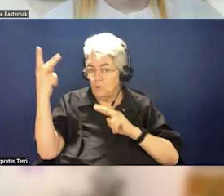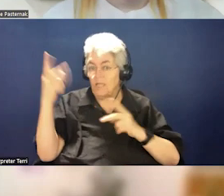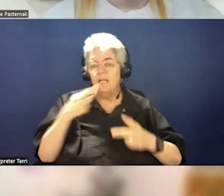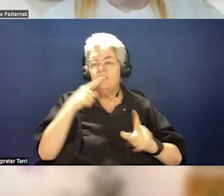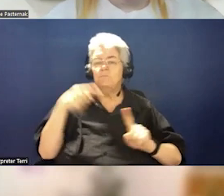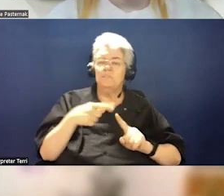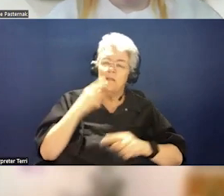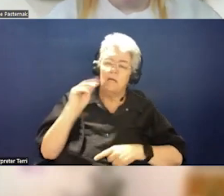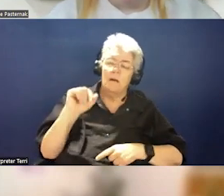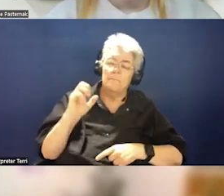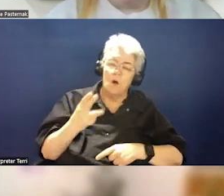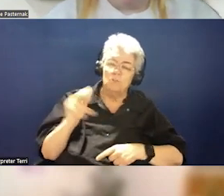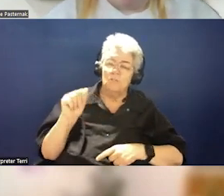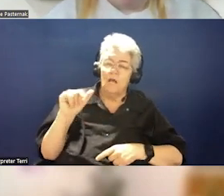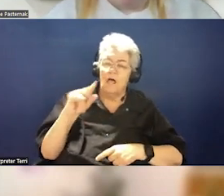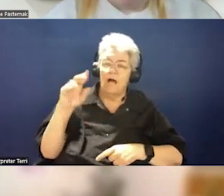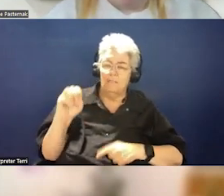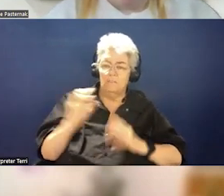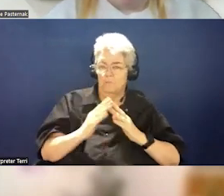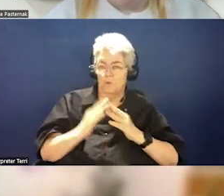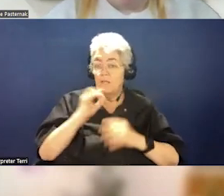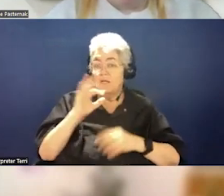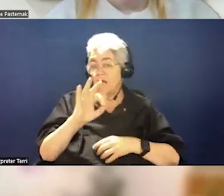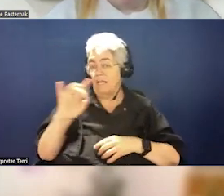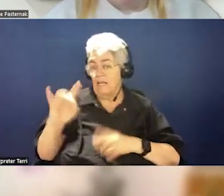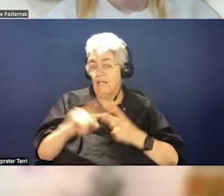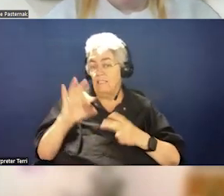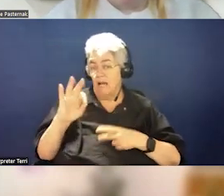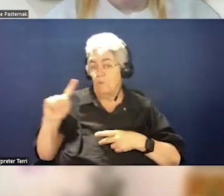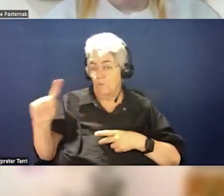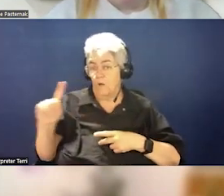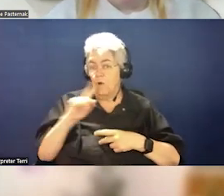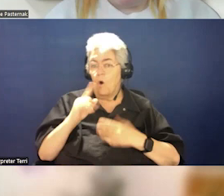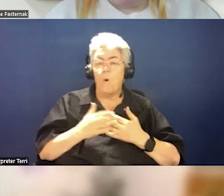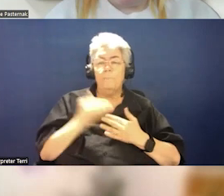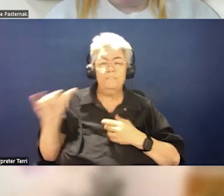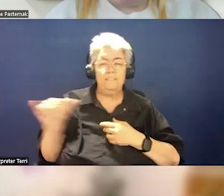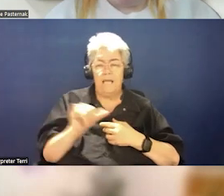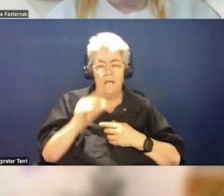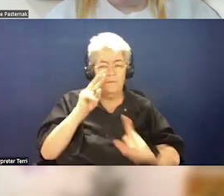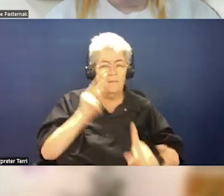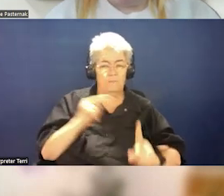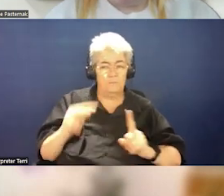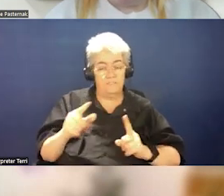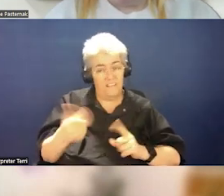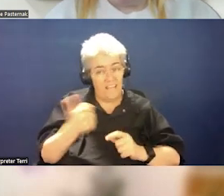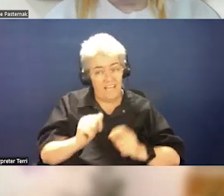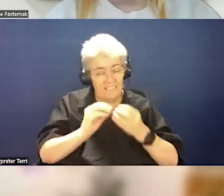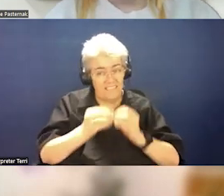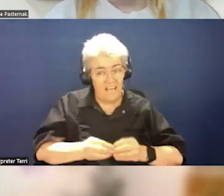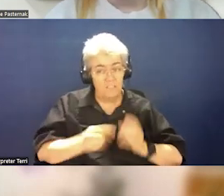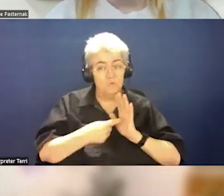like marginalized communities where 988 and 911 are so similar in their perspectives. Is there any data to kind of show